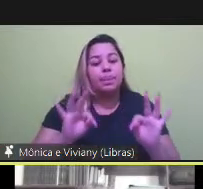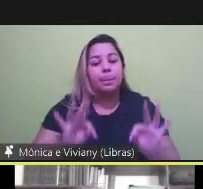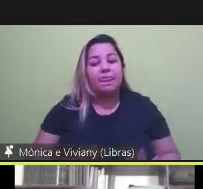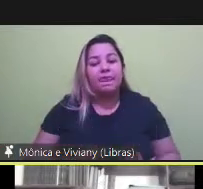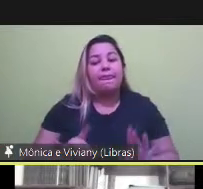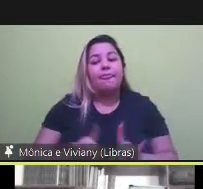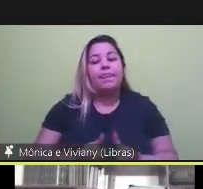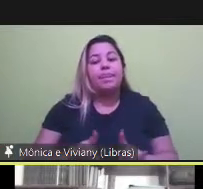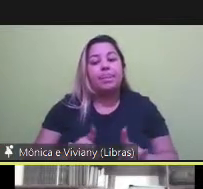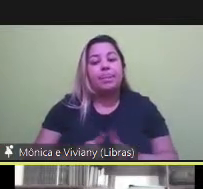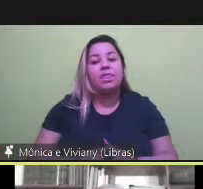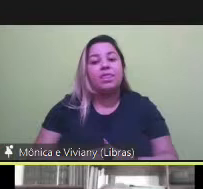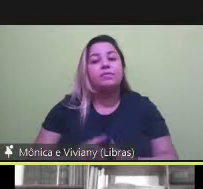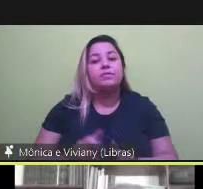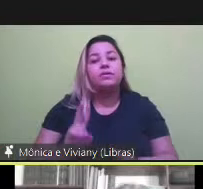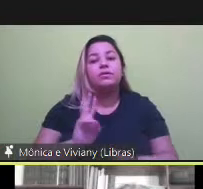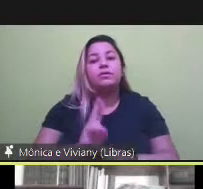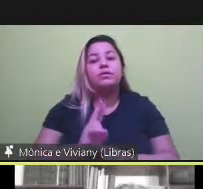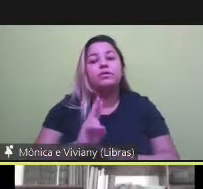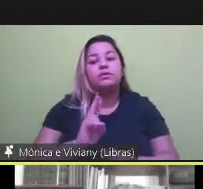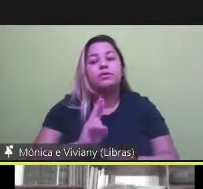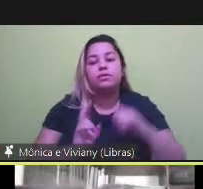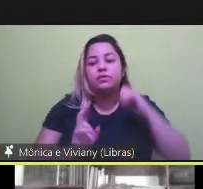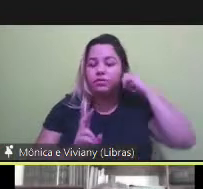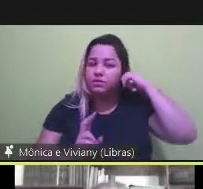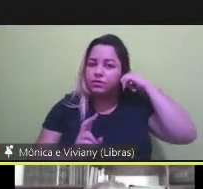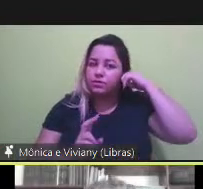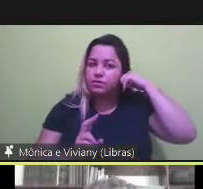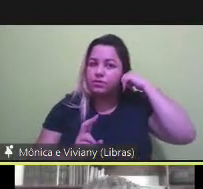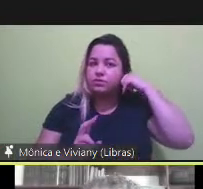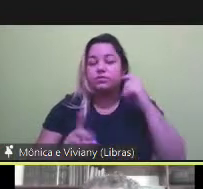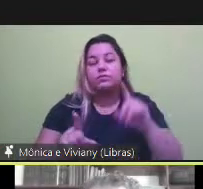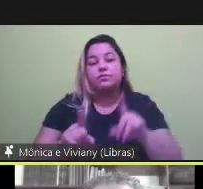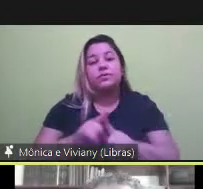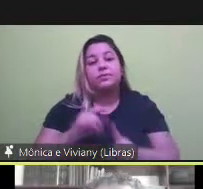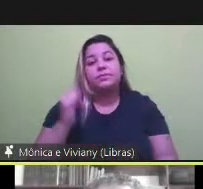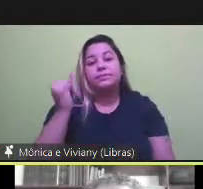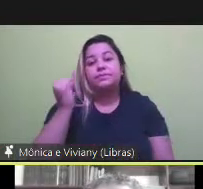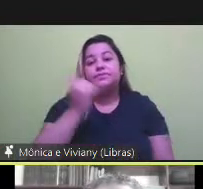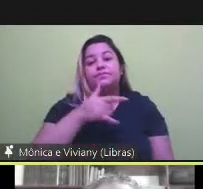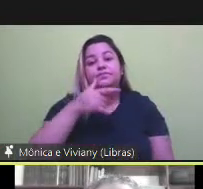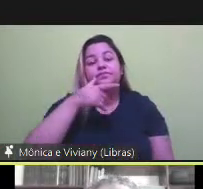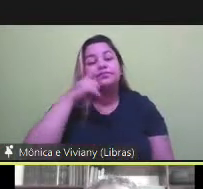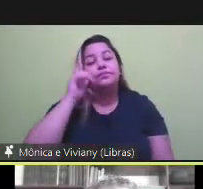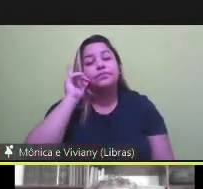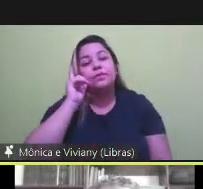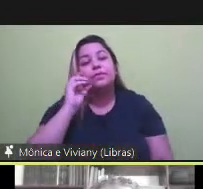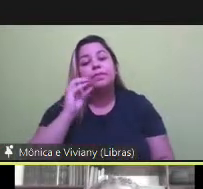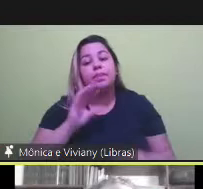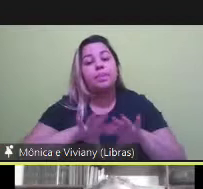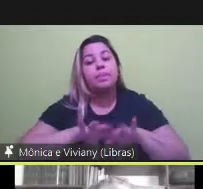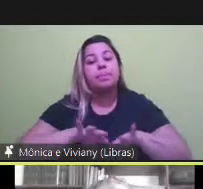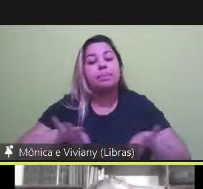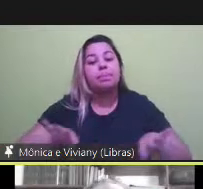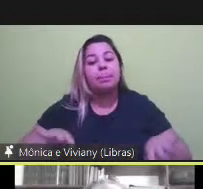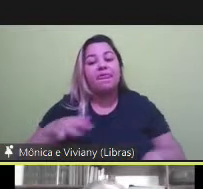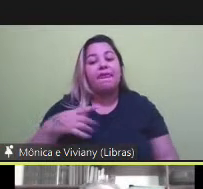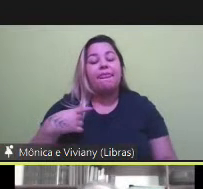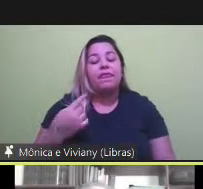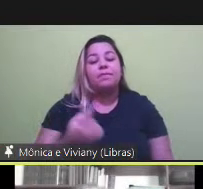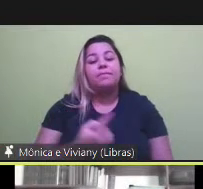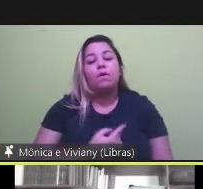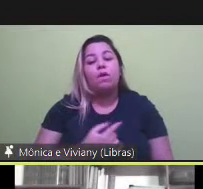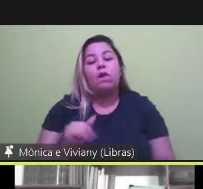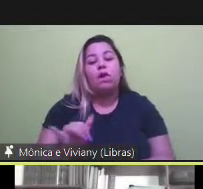of addictions, which is a line that was not integrated, and now it started being created in these